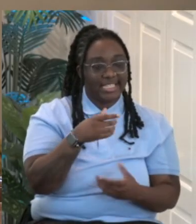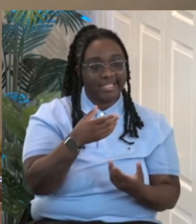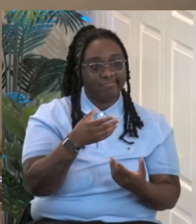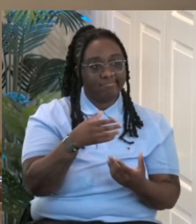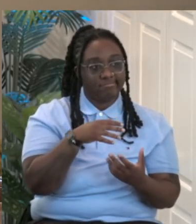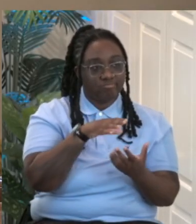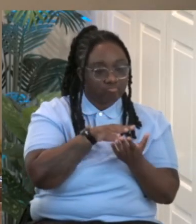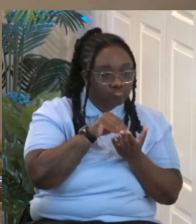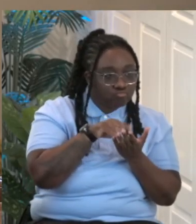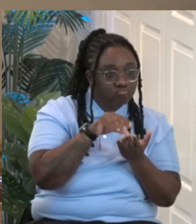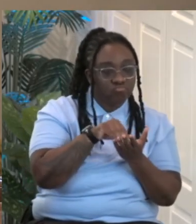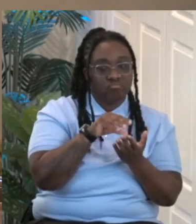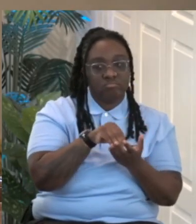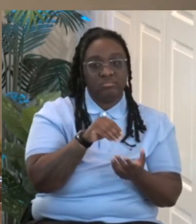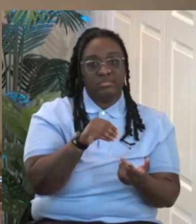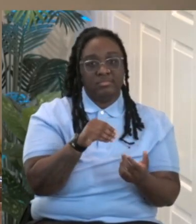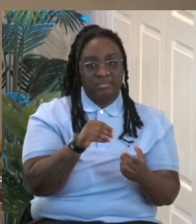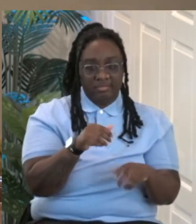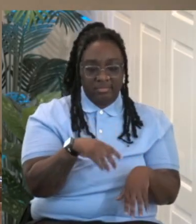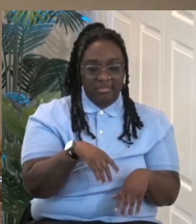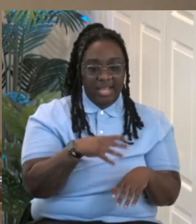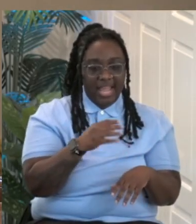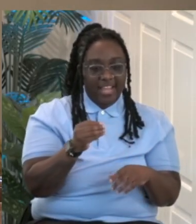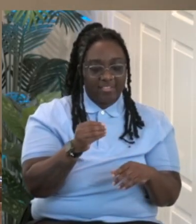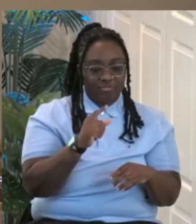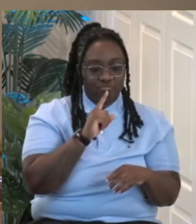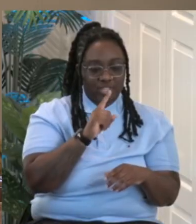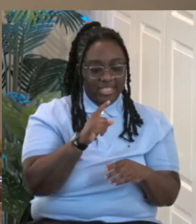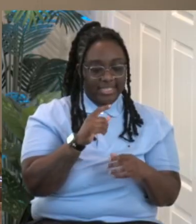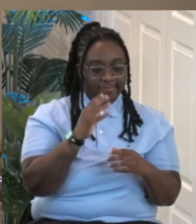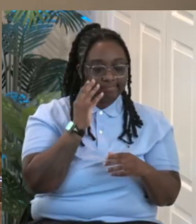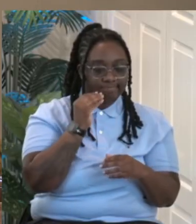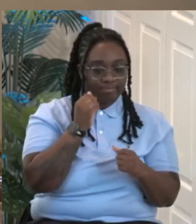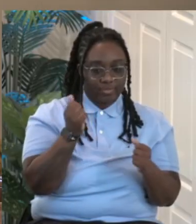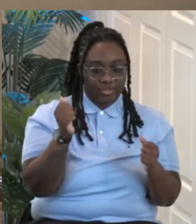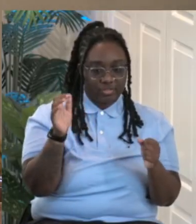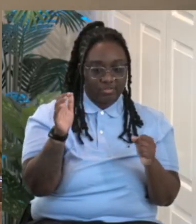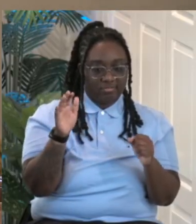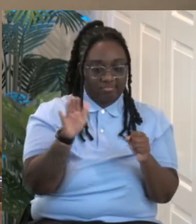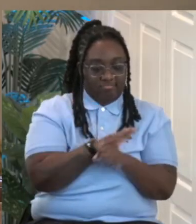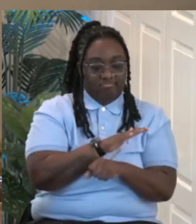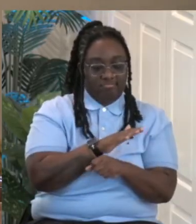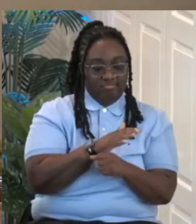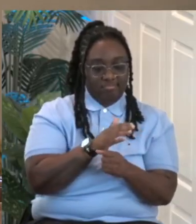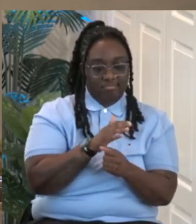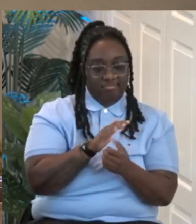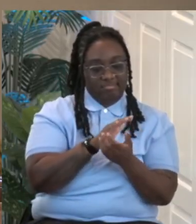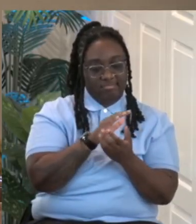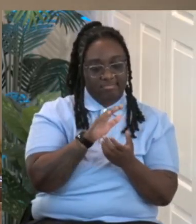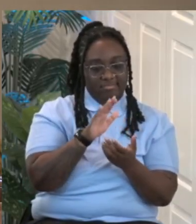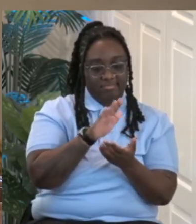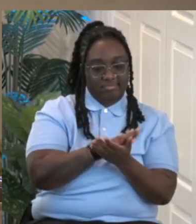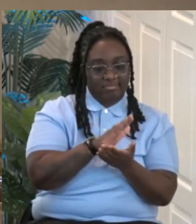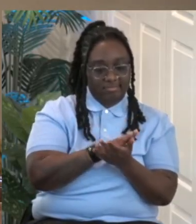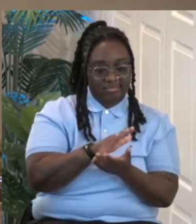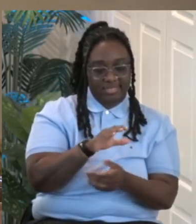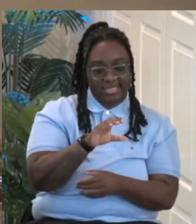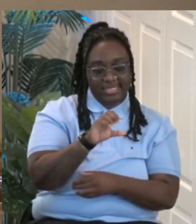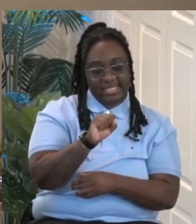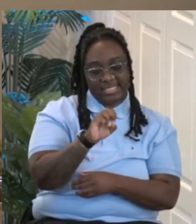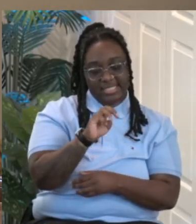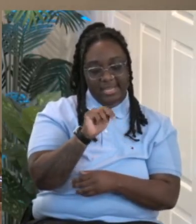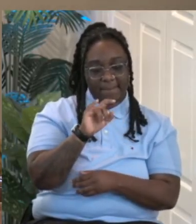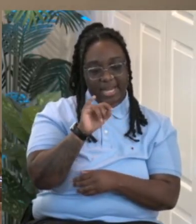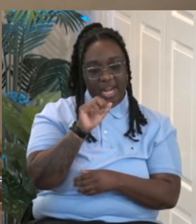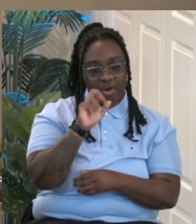really know and be a seminarian. Well, there was a